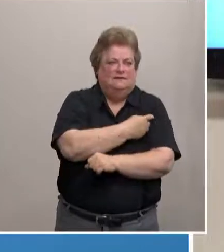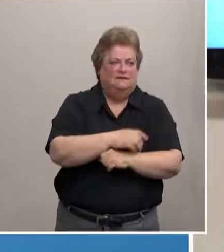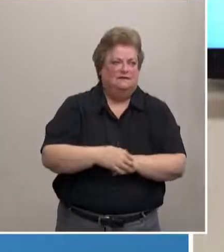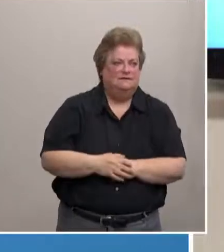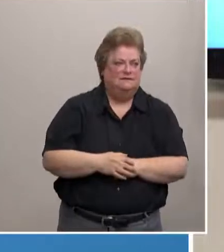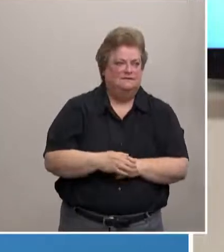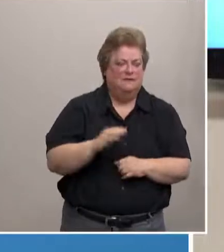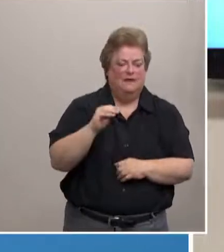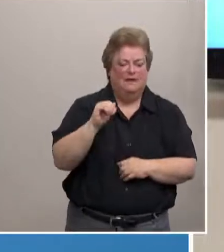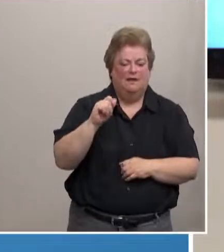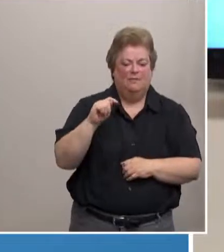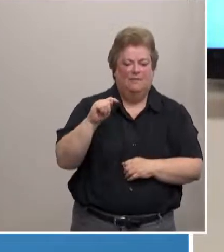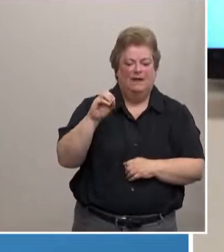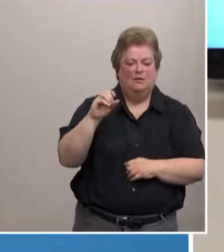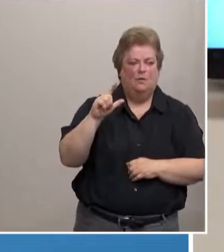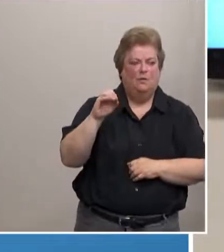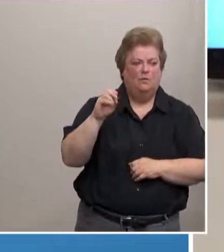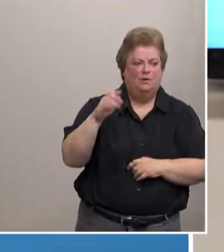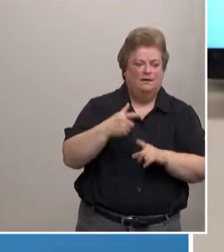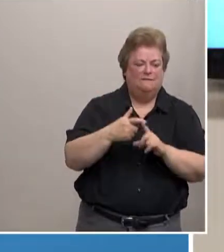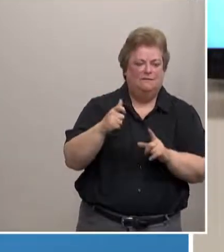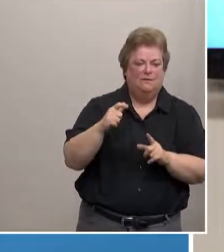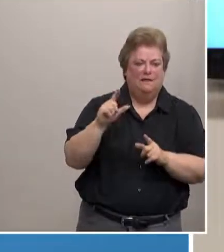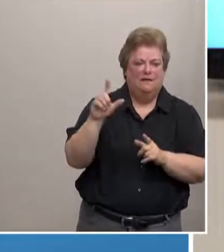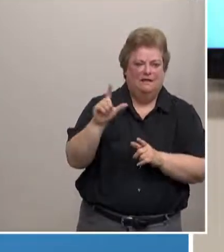Hi, Pat. Matt Olberding with the Journal-Star.